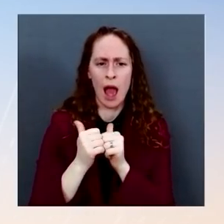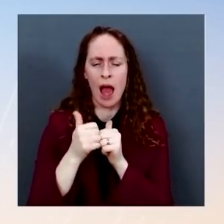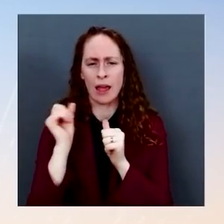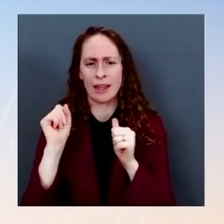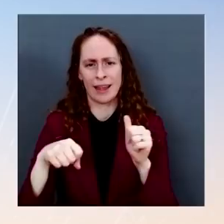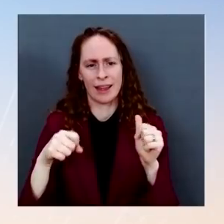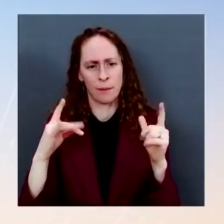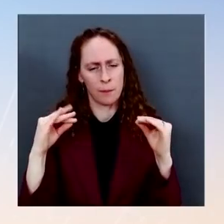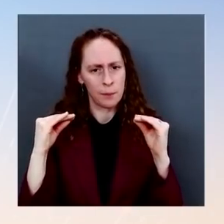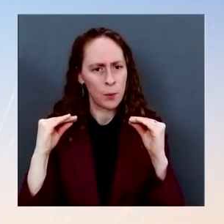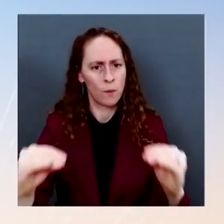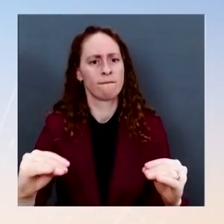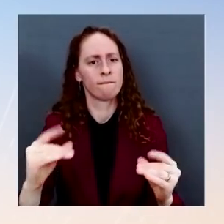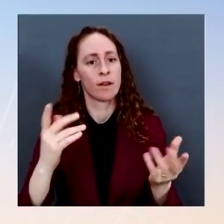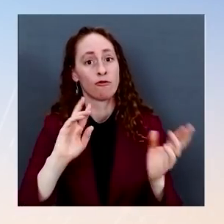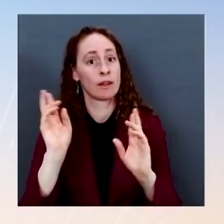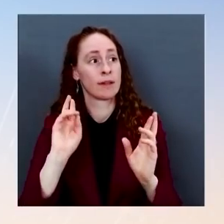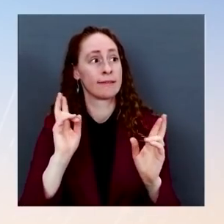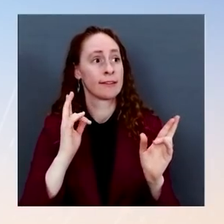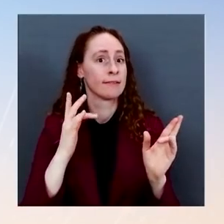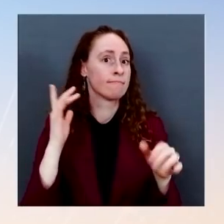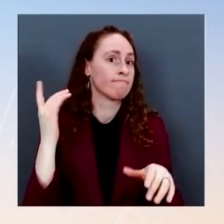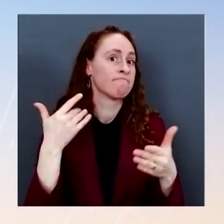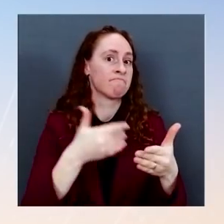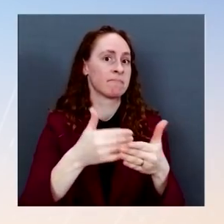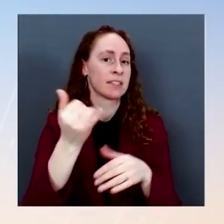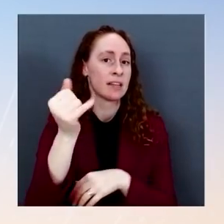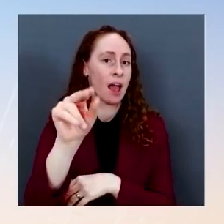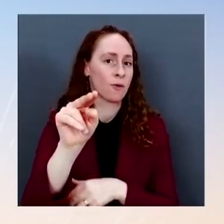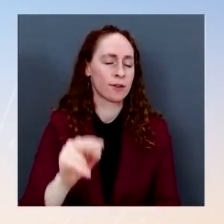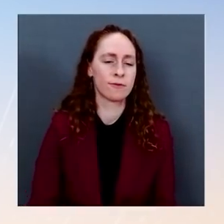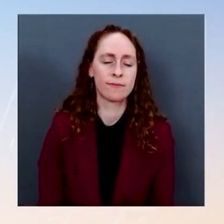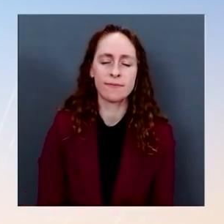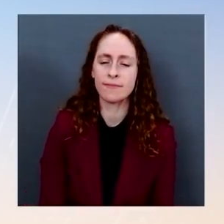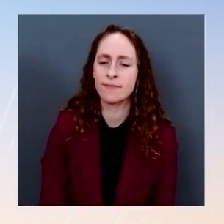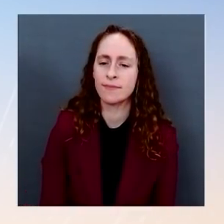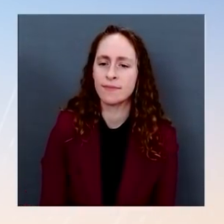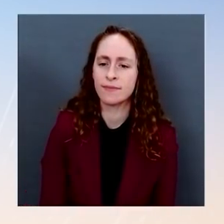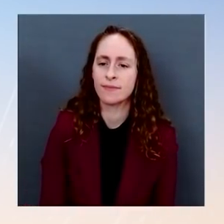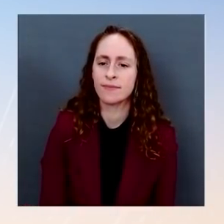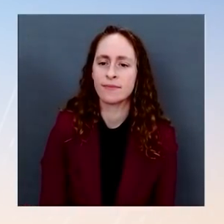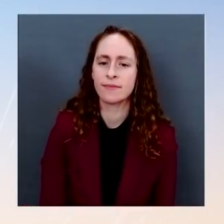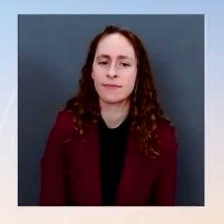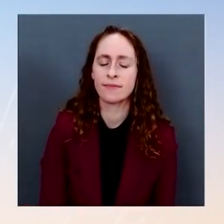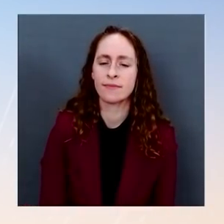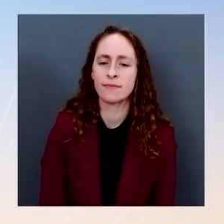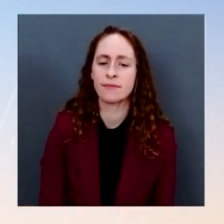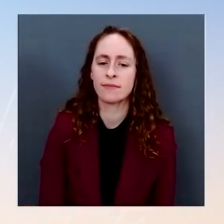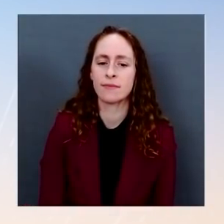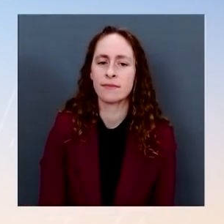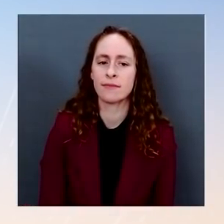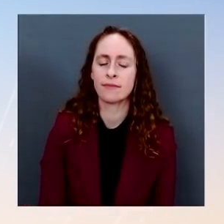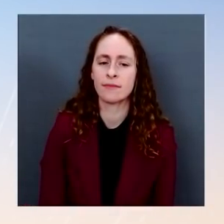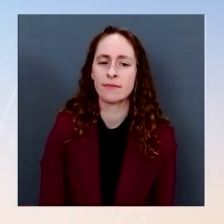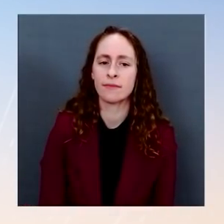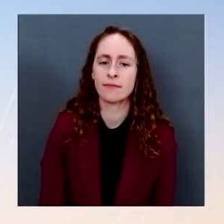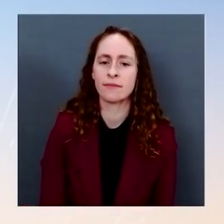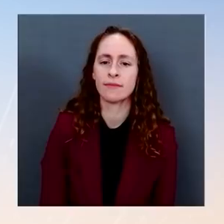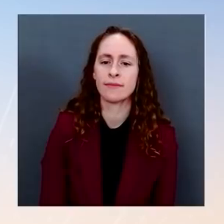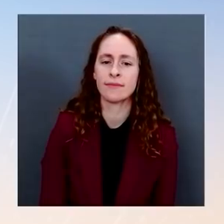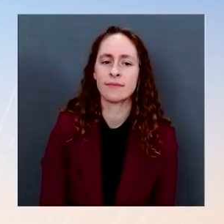On COVID, has there been an outbreak of COVID at the White House, the NSC, the State Department, and the Treasury? And has the president